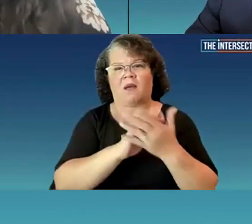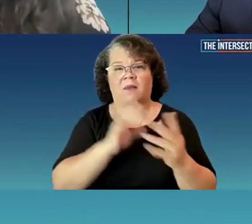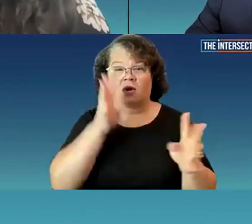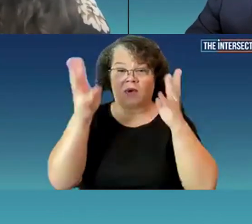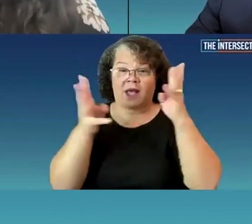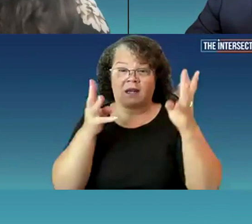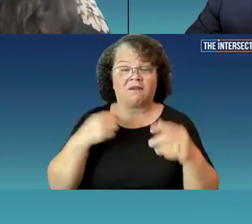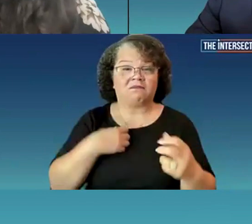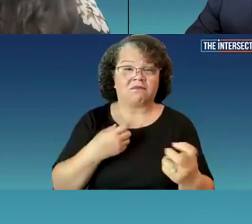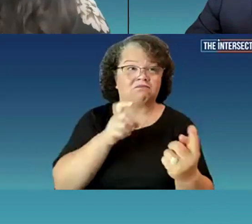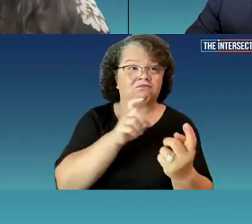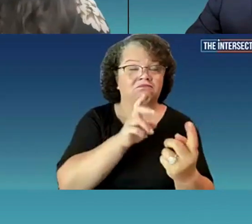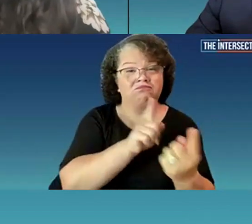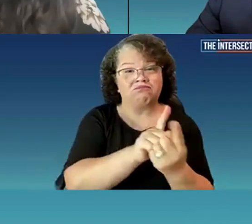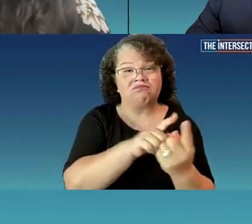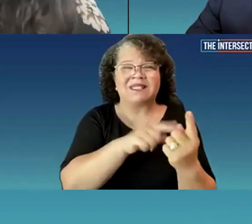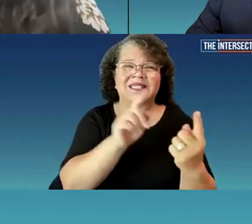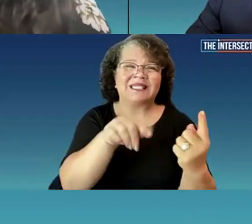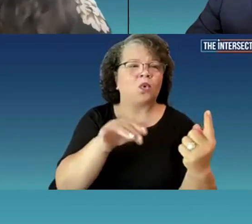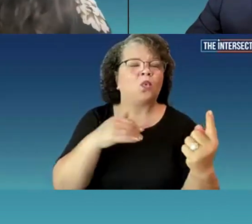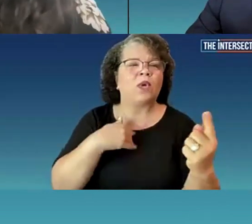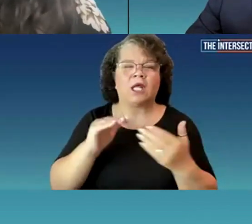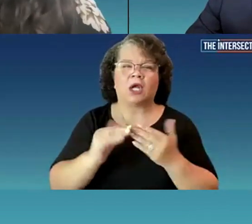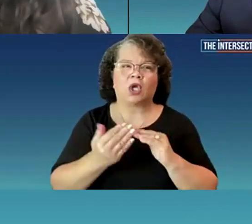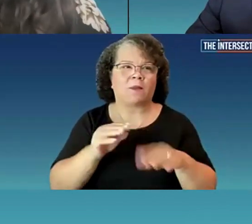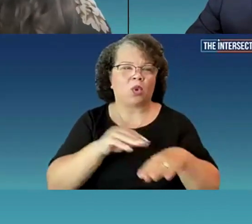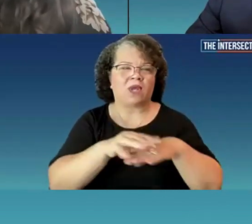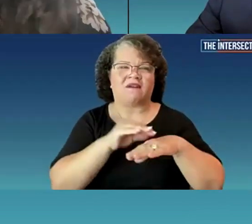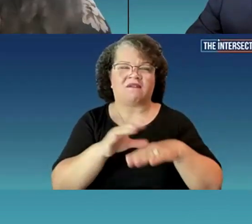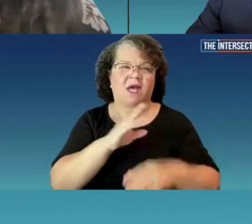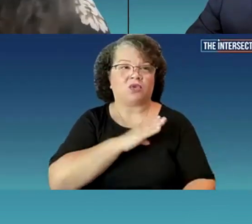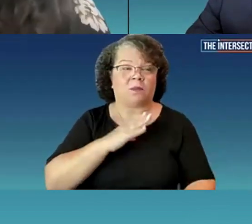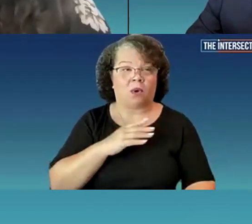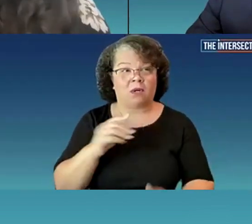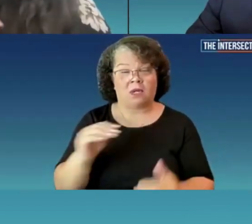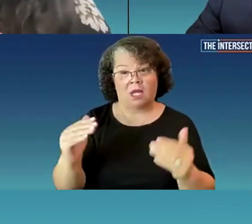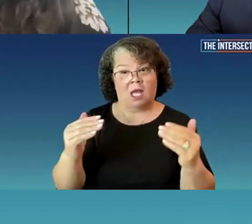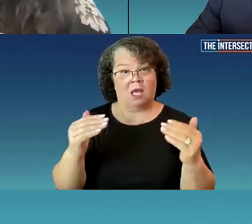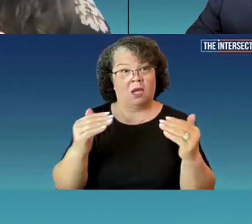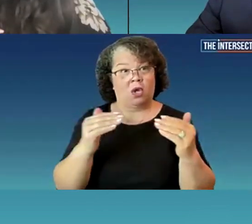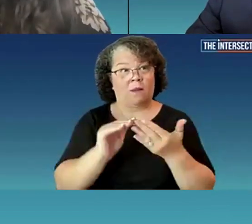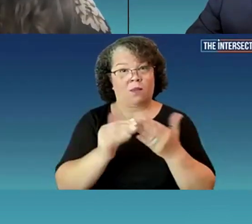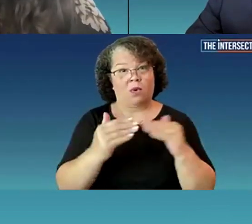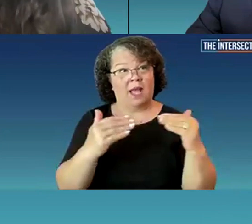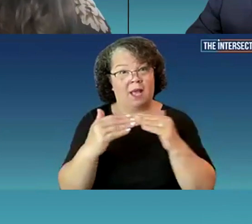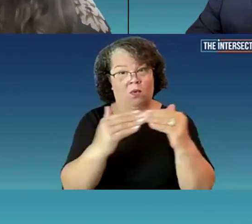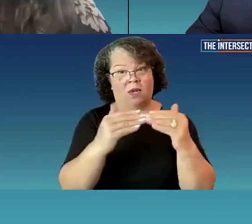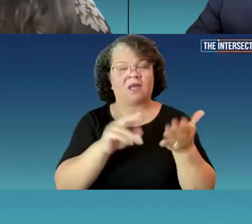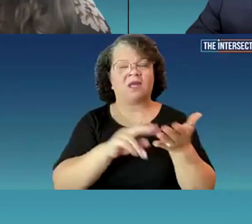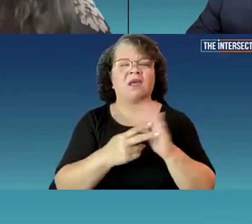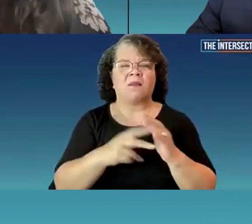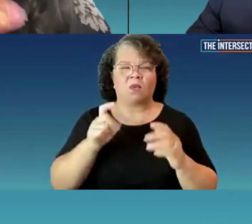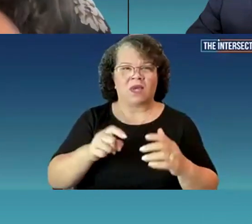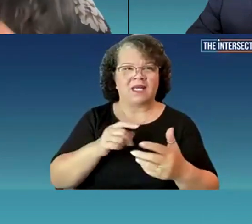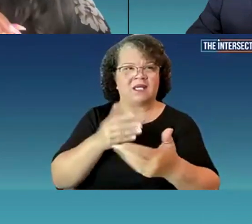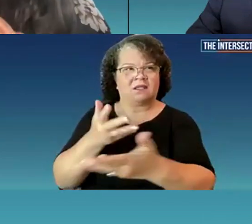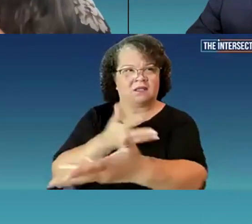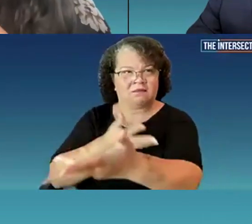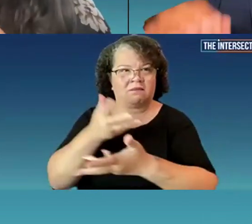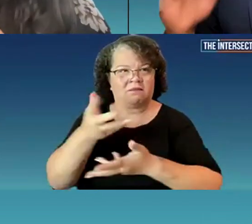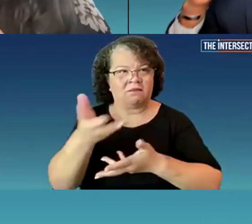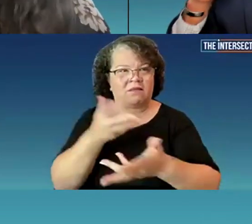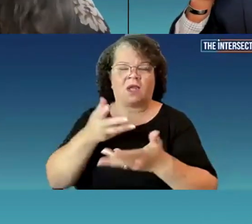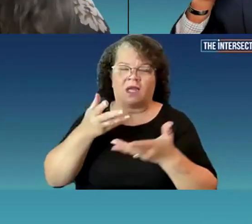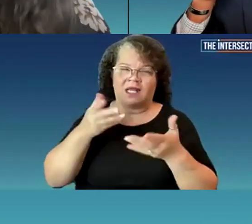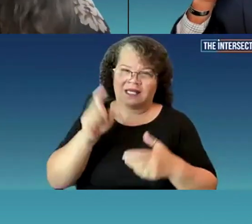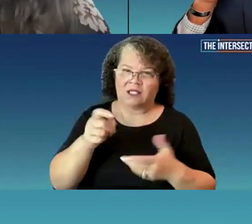hey, we need a community advisory board. That if we're going to do health equity, it's a bi-directional process, and we need to be able to allow the